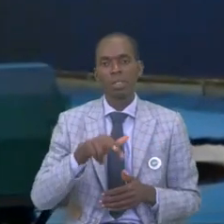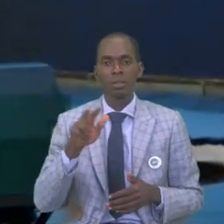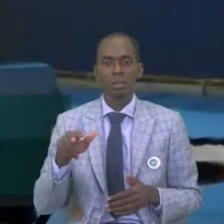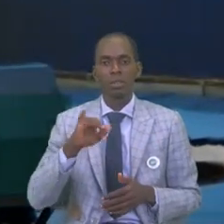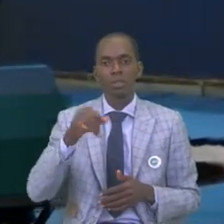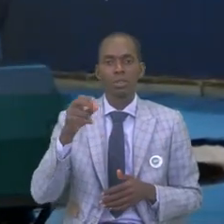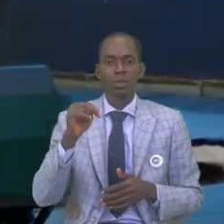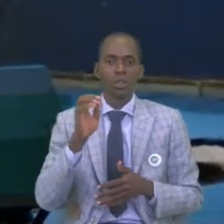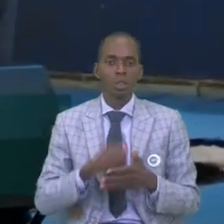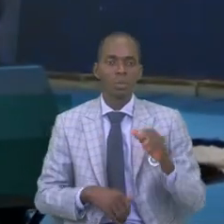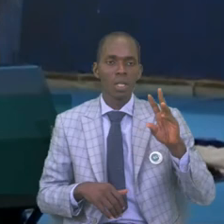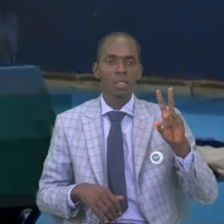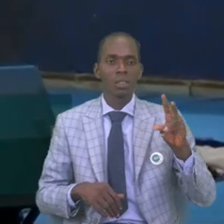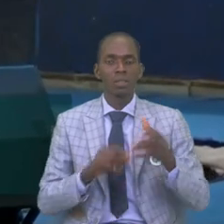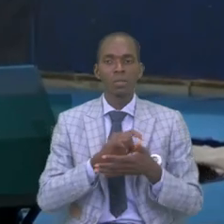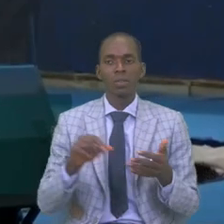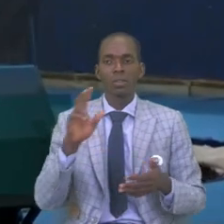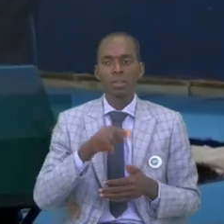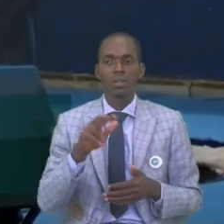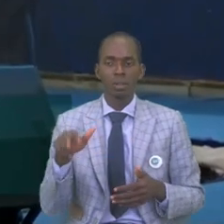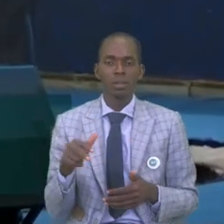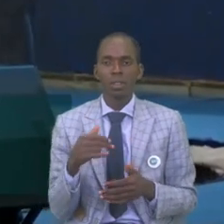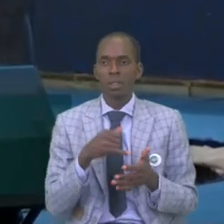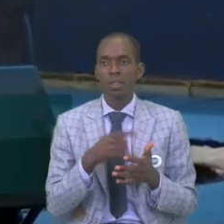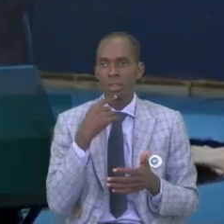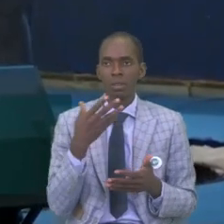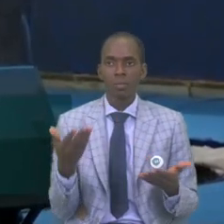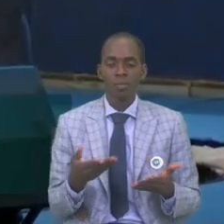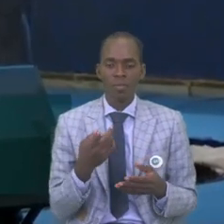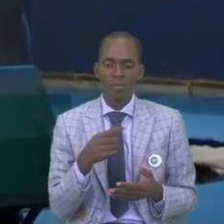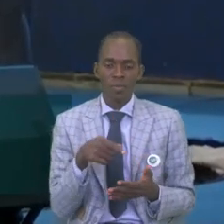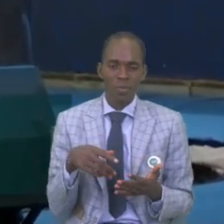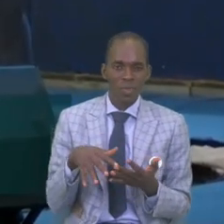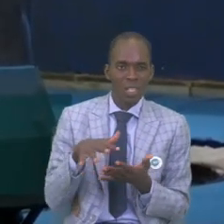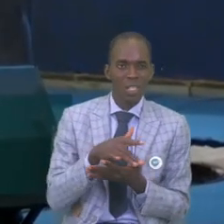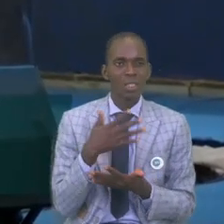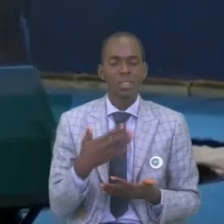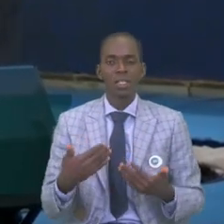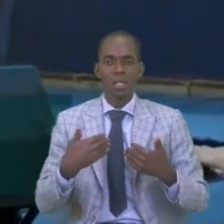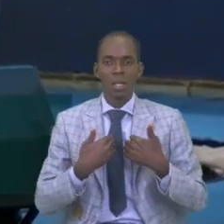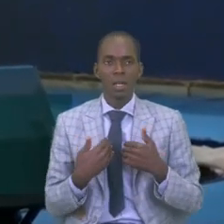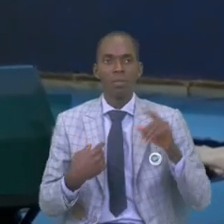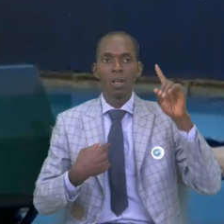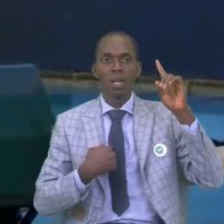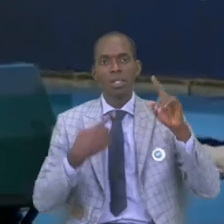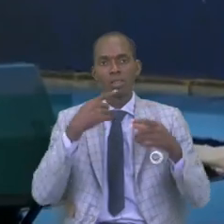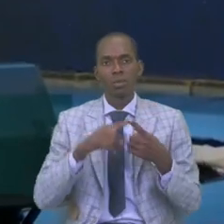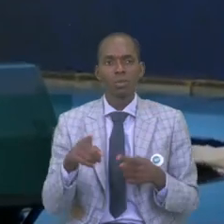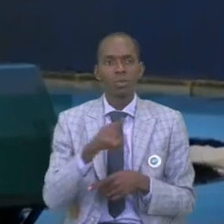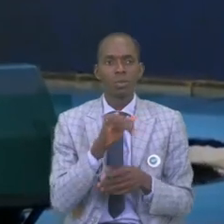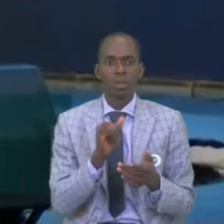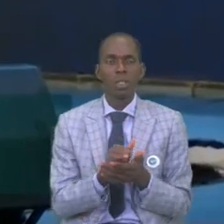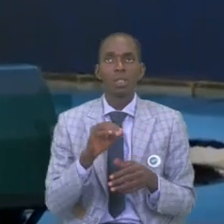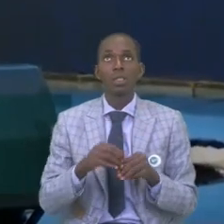John chapter 16, verse 33. These things have I spoken unto you, that in me